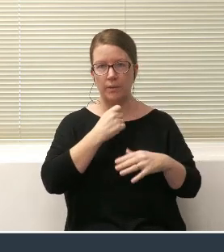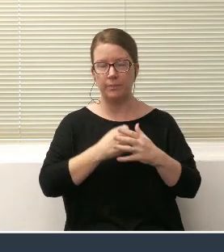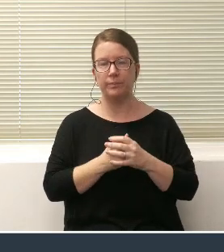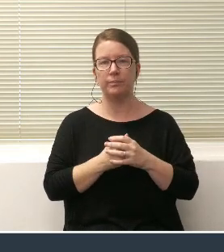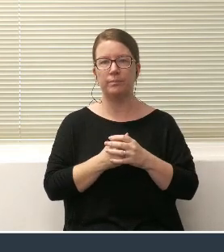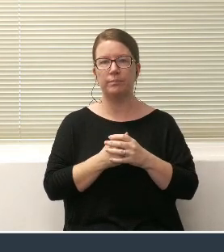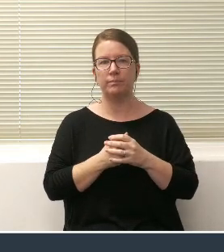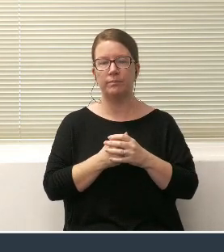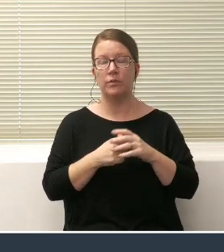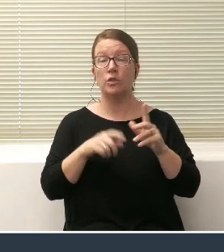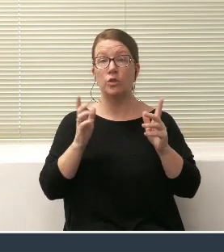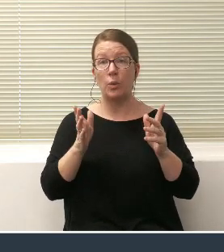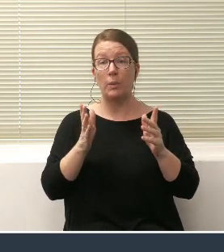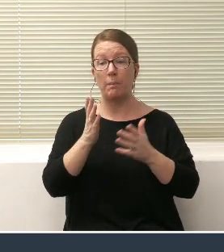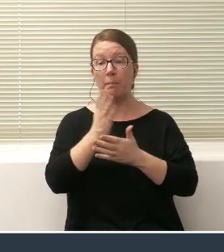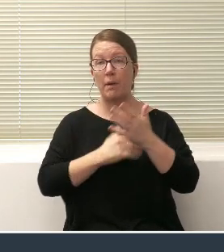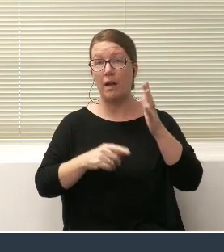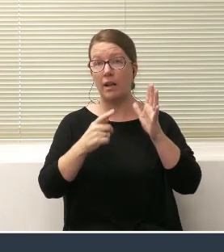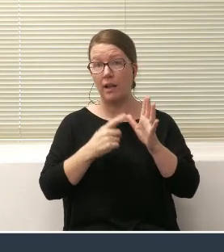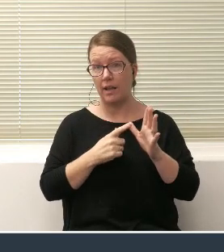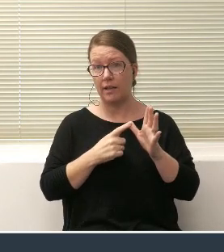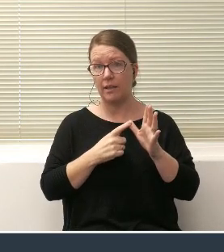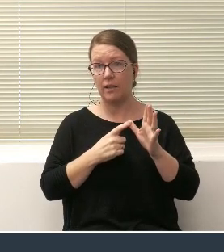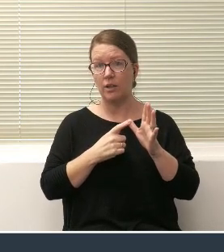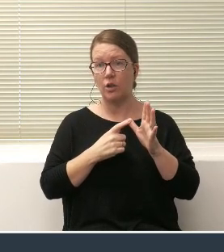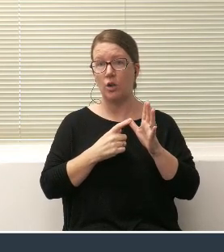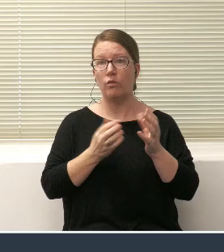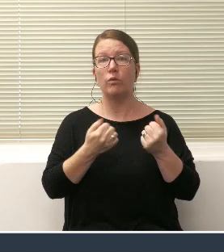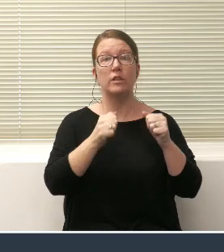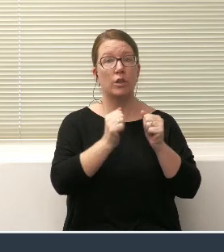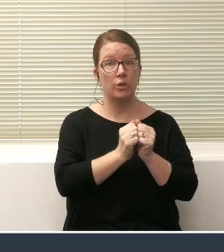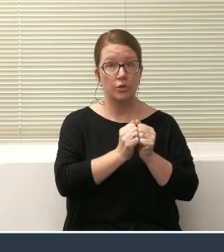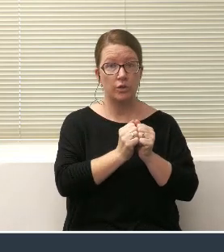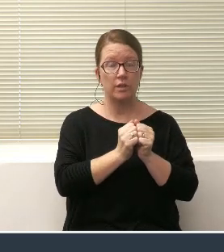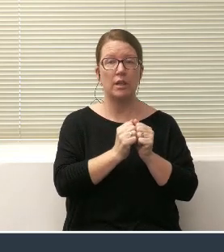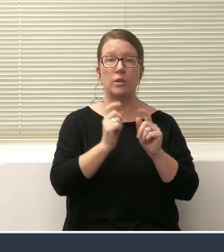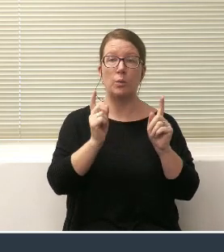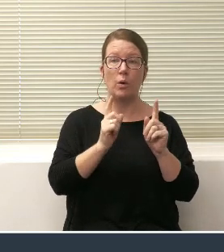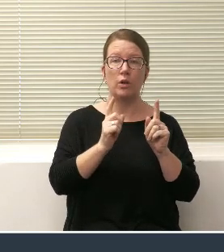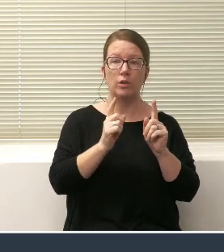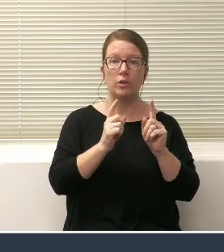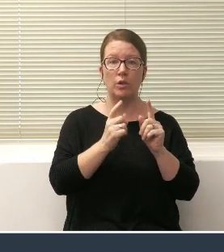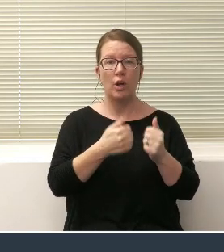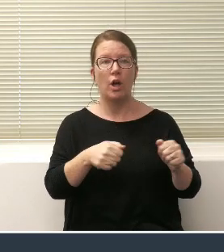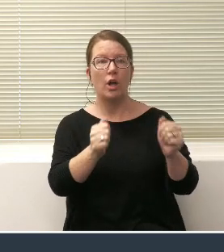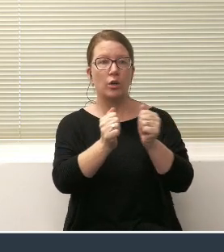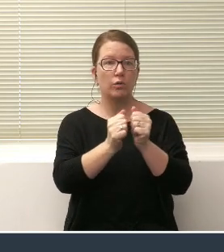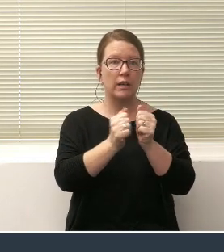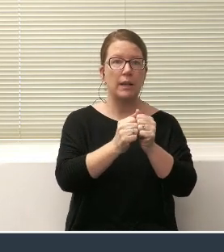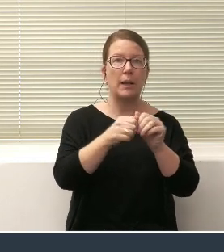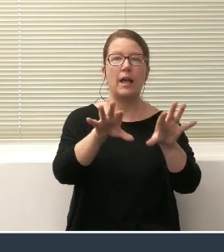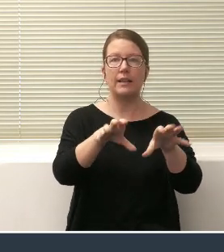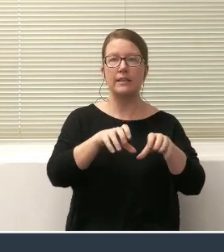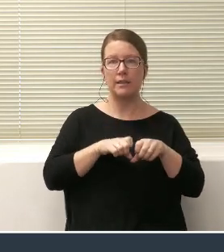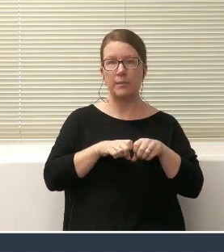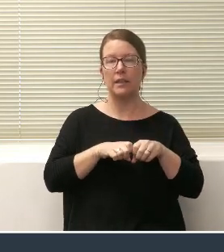So we've got part A of the resolution is just resolving and adopting and reconfirming the 5 strategic